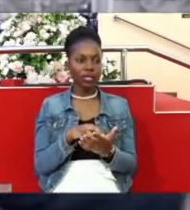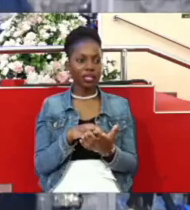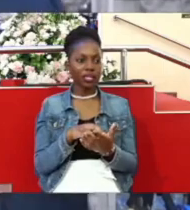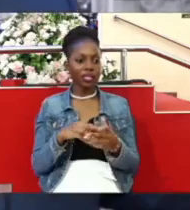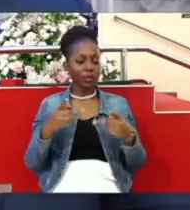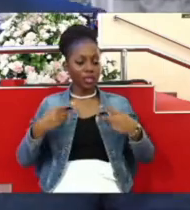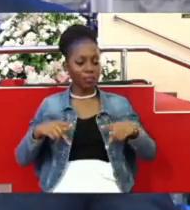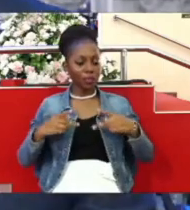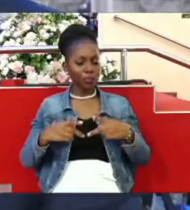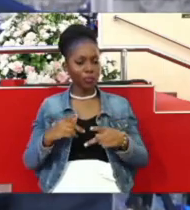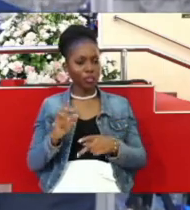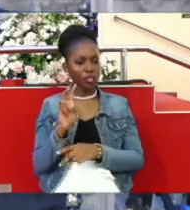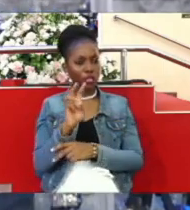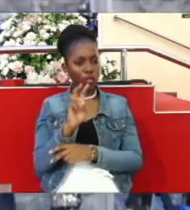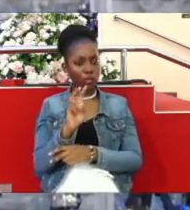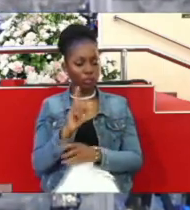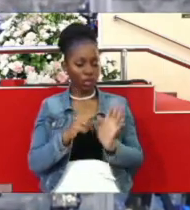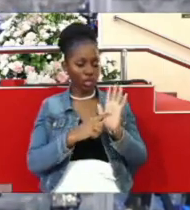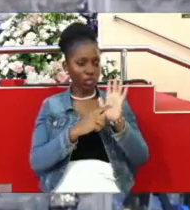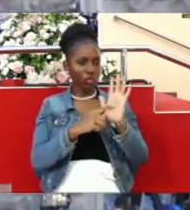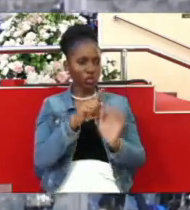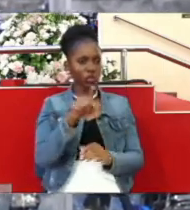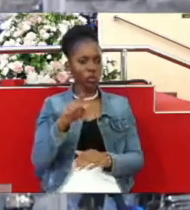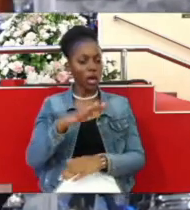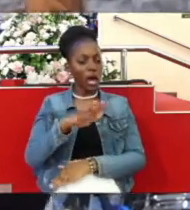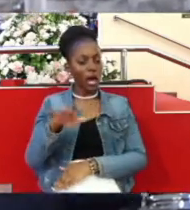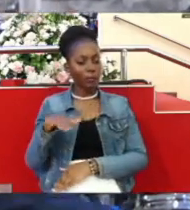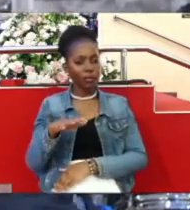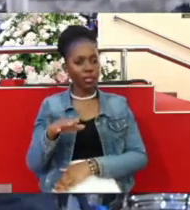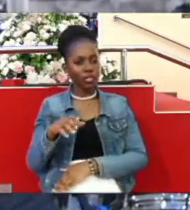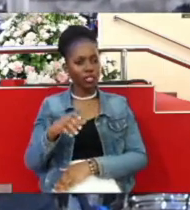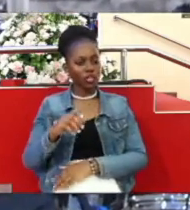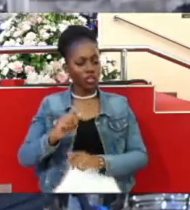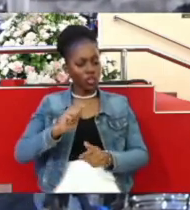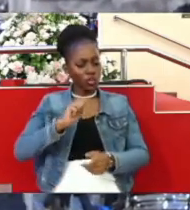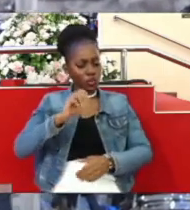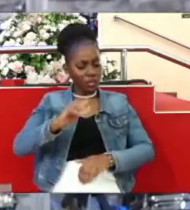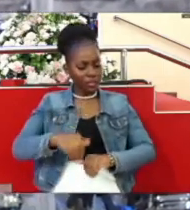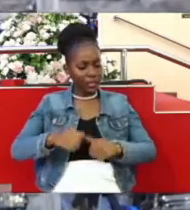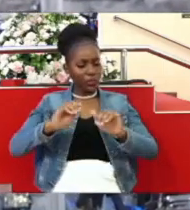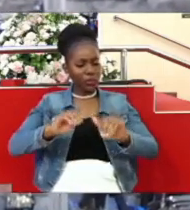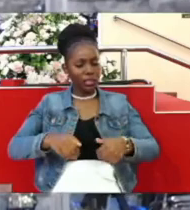You start digging a well. You go 100 meters down.